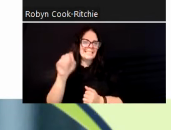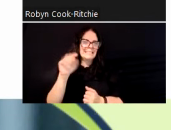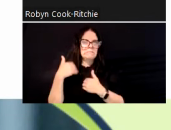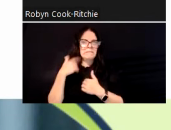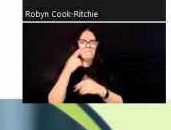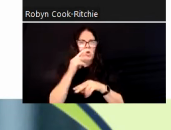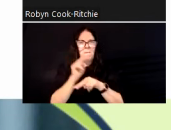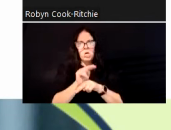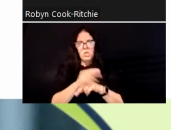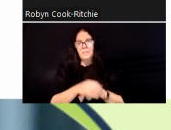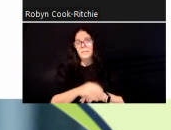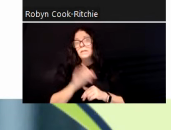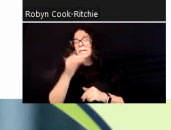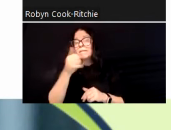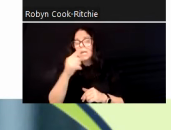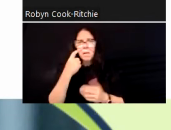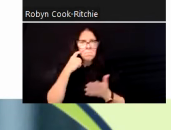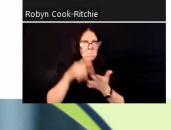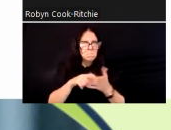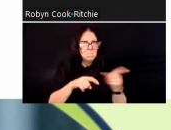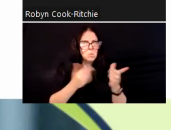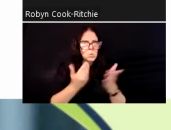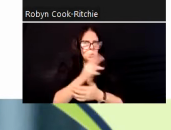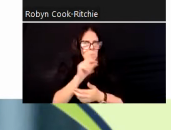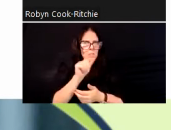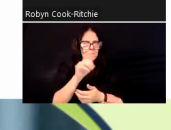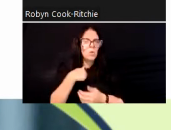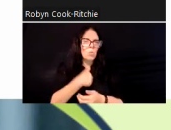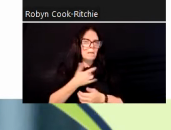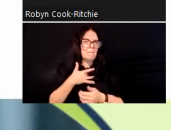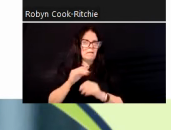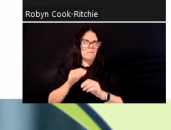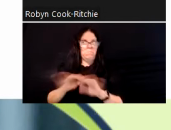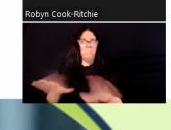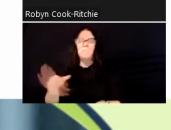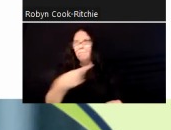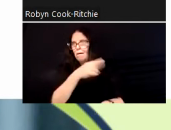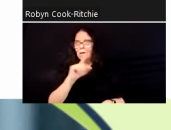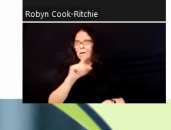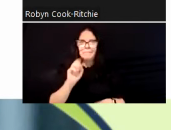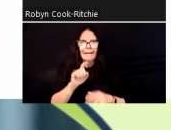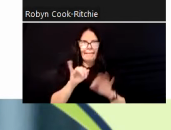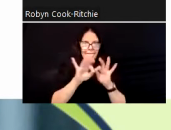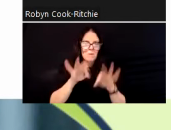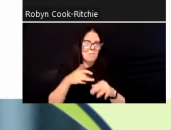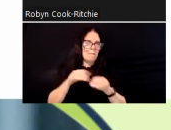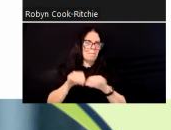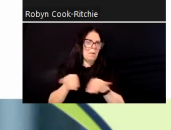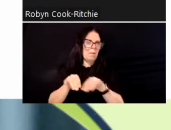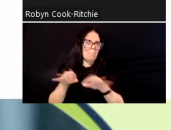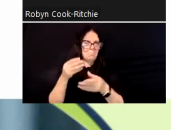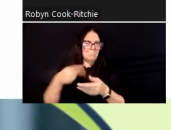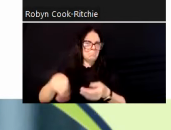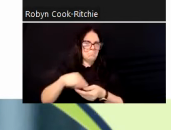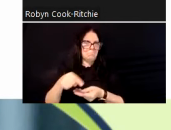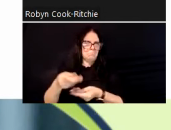If someone discovers that a new version has been posted, we usually get the word out pretty quickly through our networks, and so that people